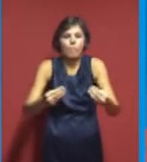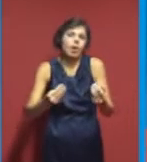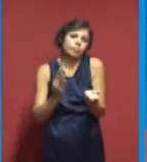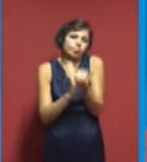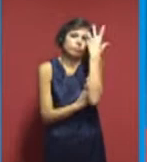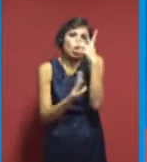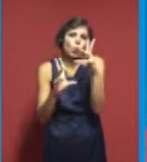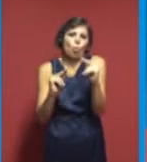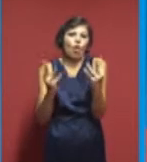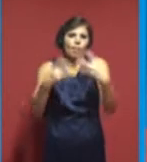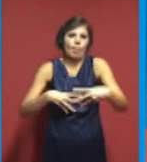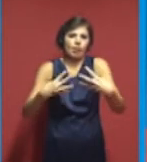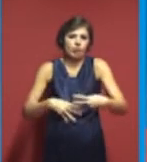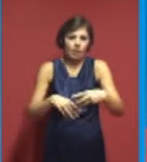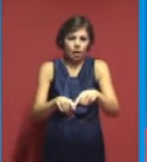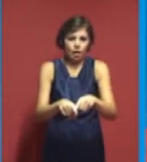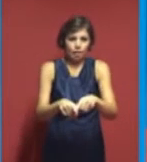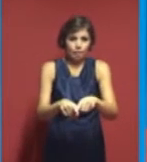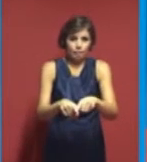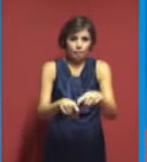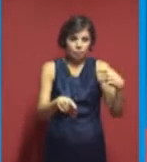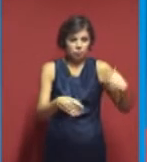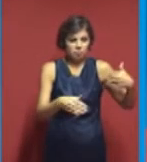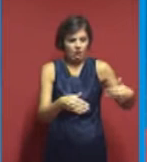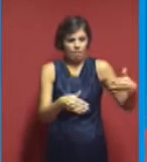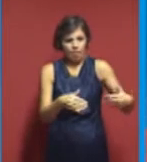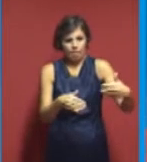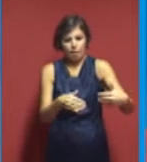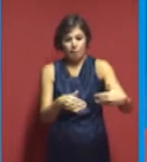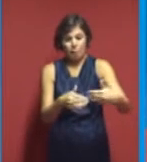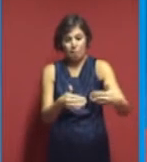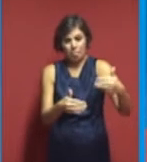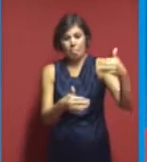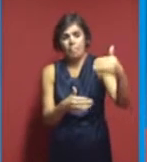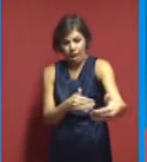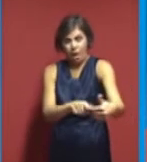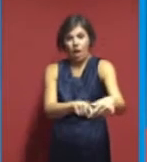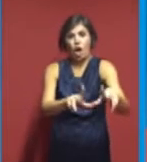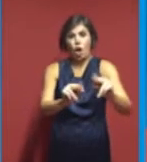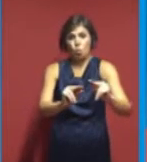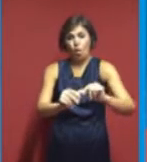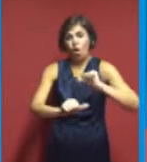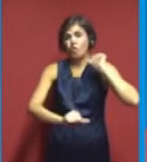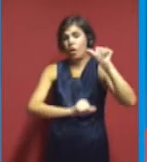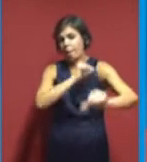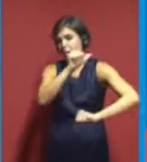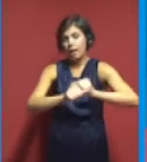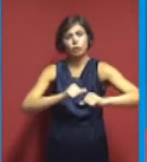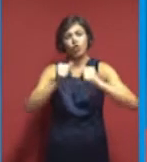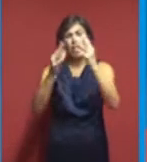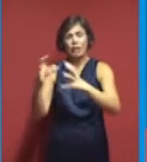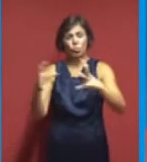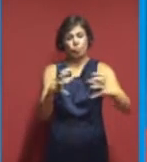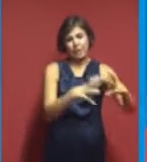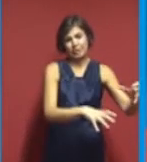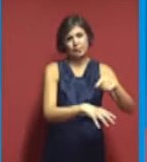another big change a couple hundred years later with the industrialization of production. It means the production of a